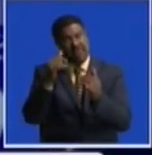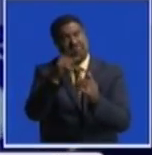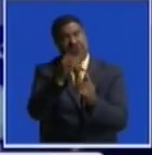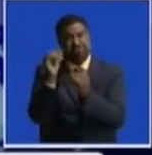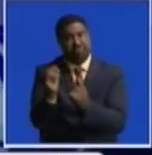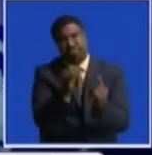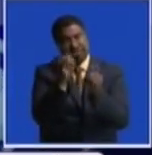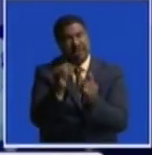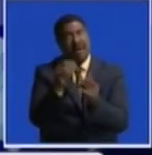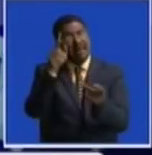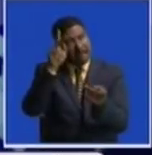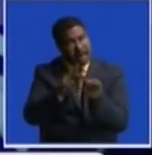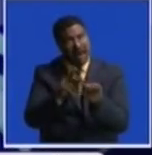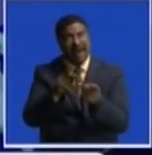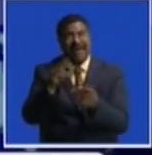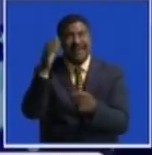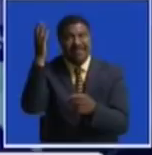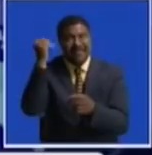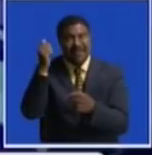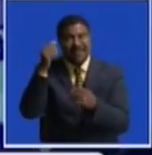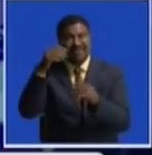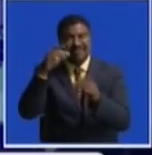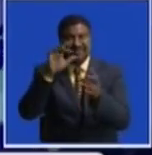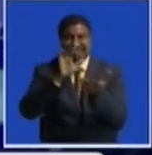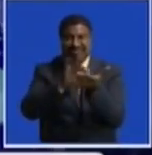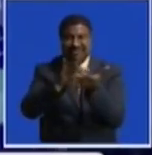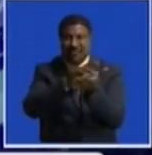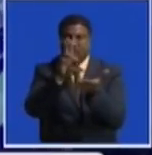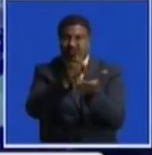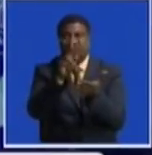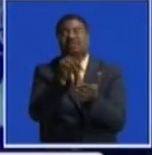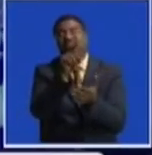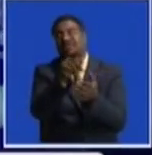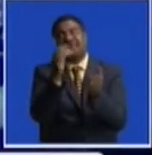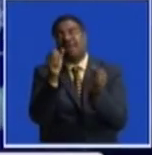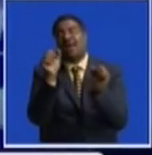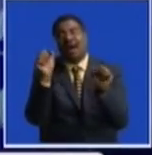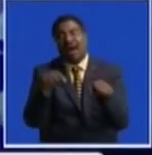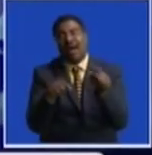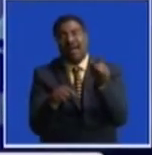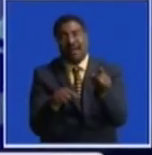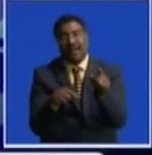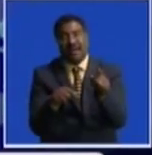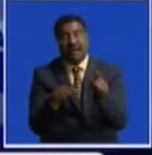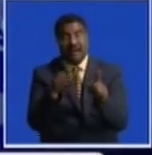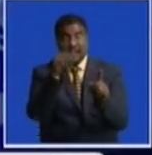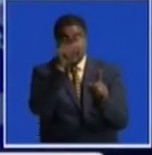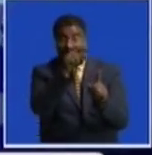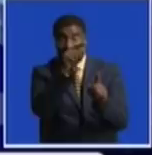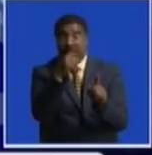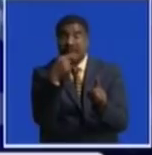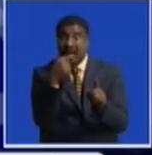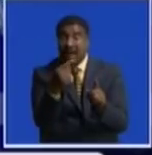implementing FISP under the electronic voucher system. Speaking in an interview with Nais in Chisamba, Mr. Kabwe said only